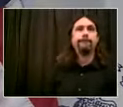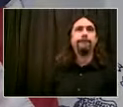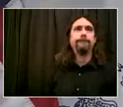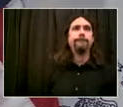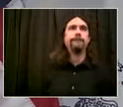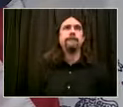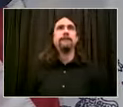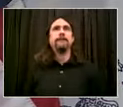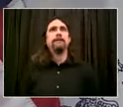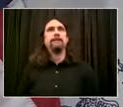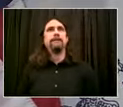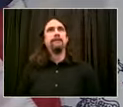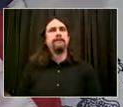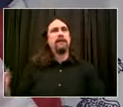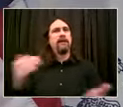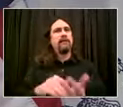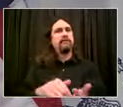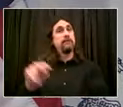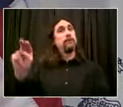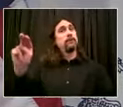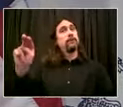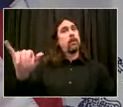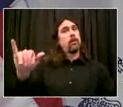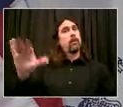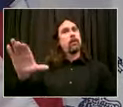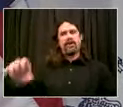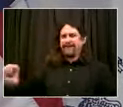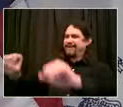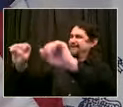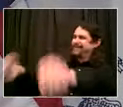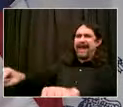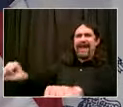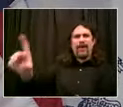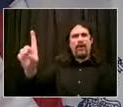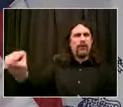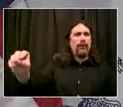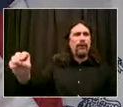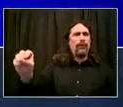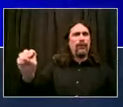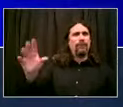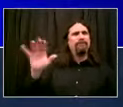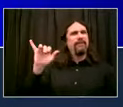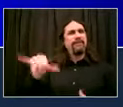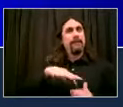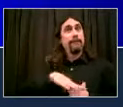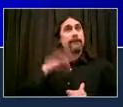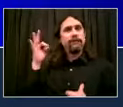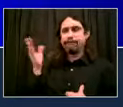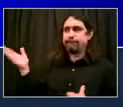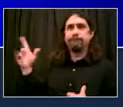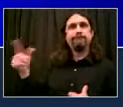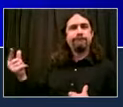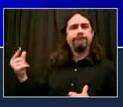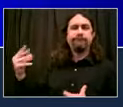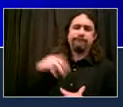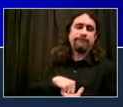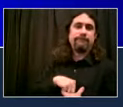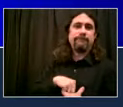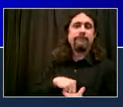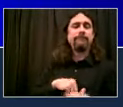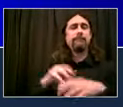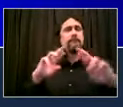as our recovery czar. Okay, let's go to our daily indicators. Number one, daily number of people admitted New